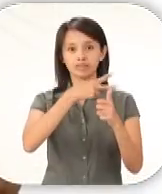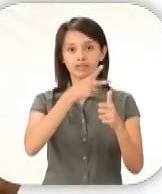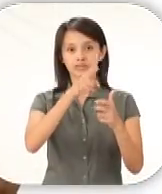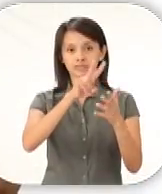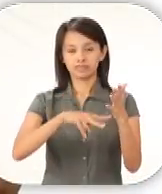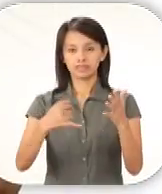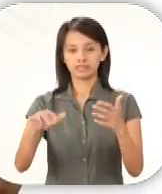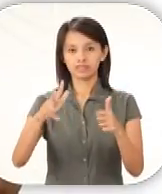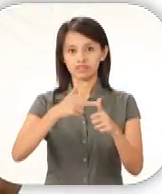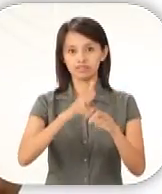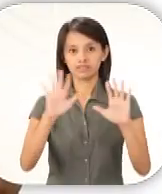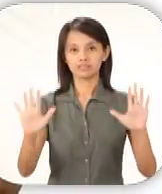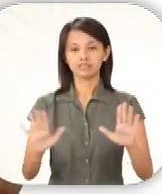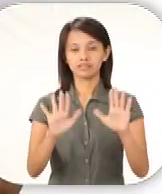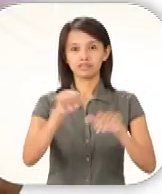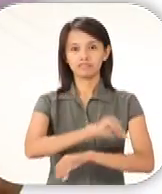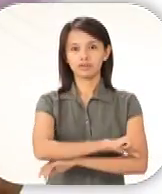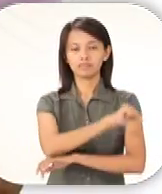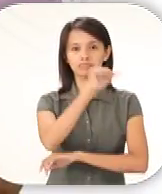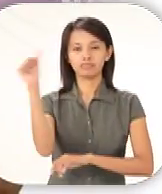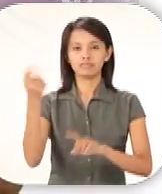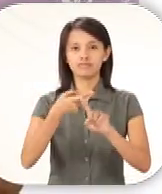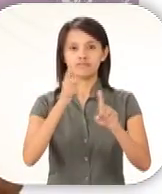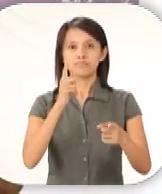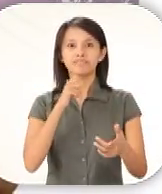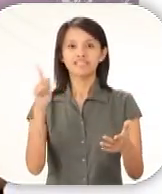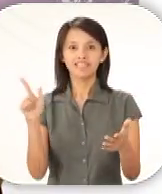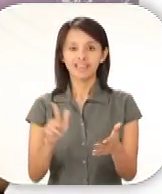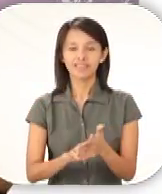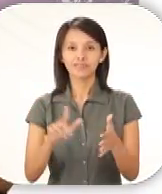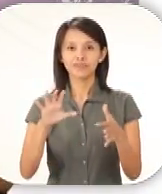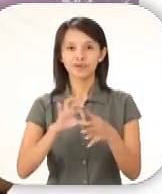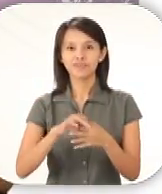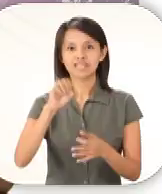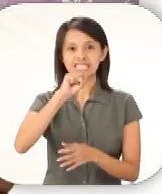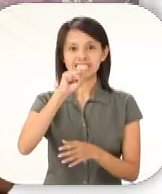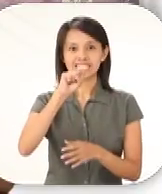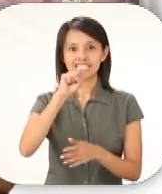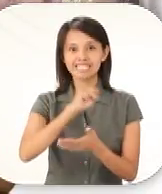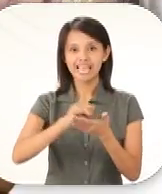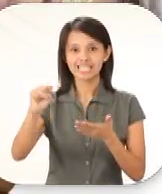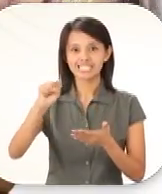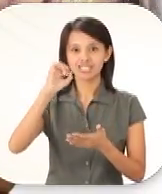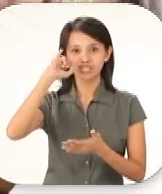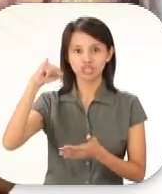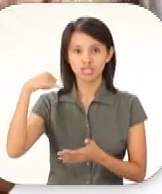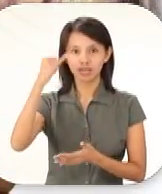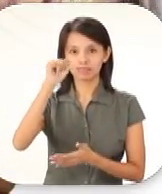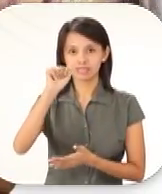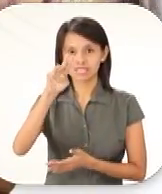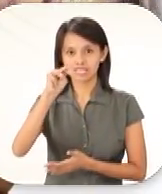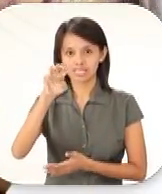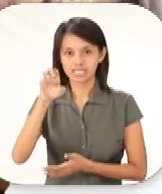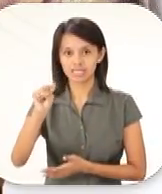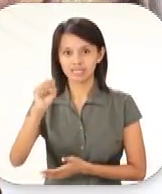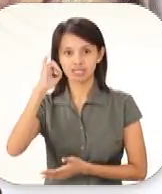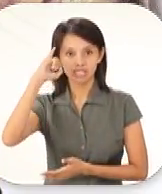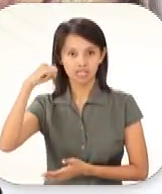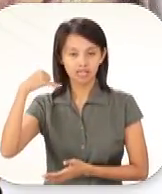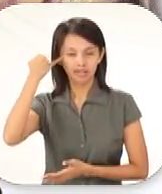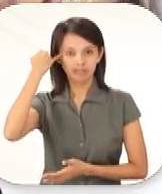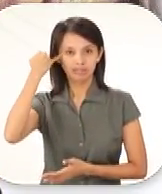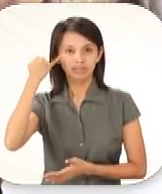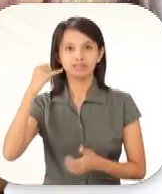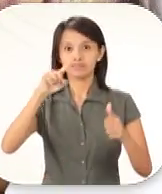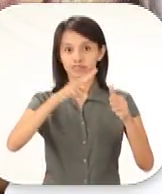Our second reading on this third Sunday of Advent comes from the letter of St. James. As we